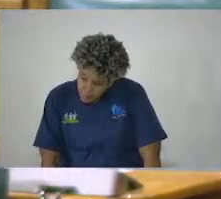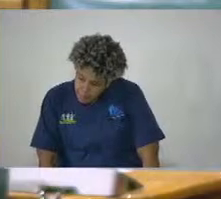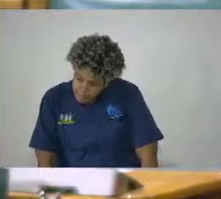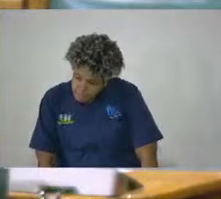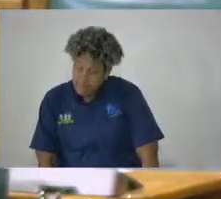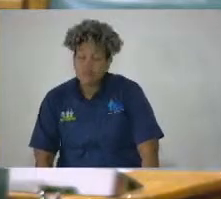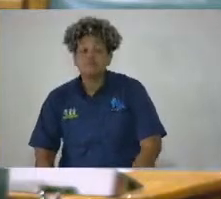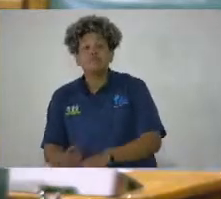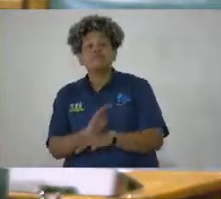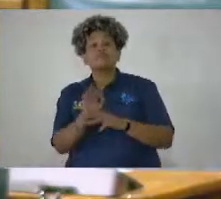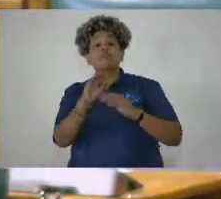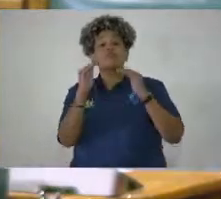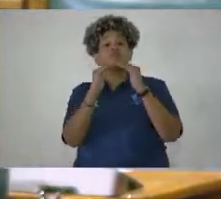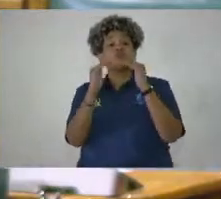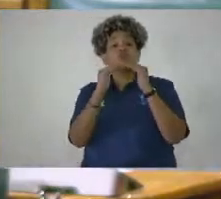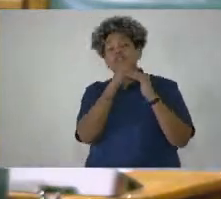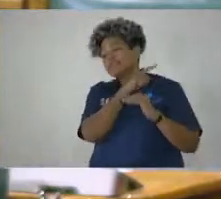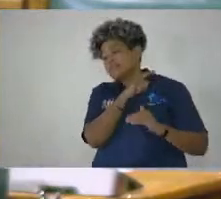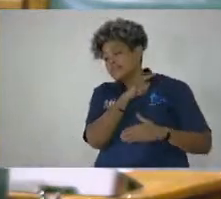of Justice